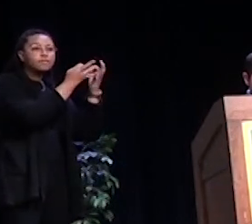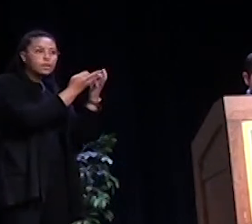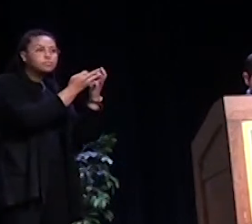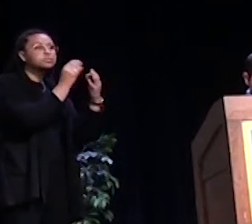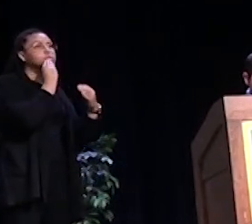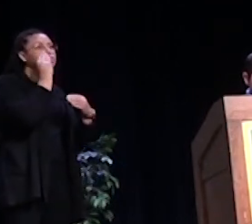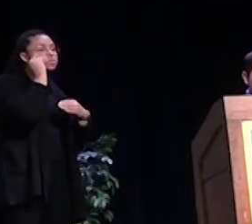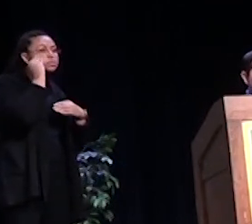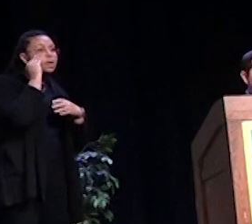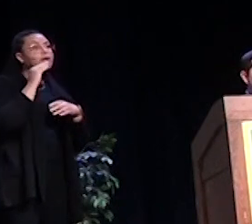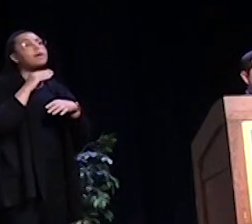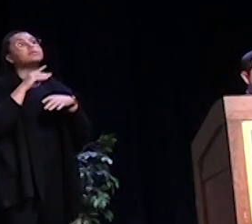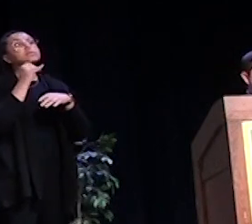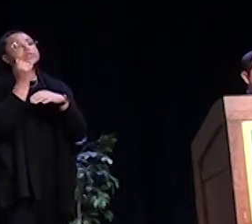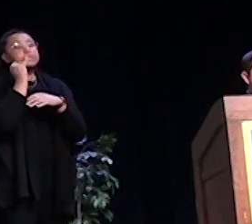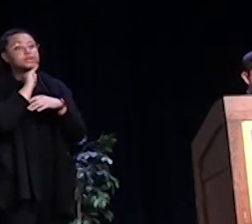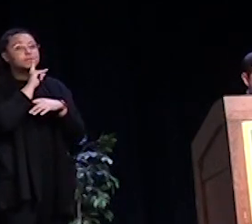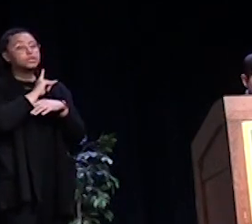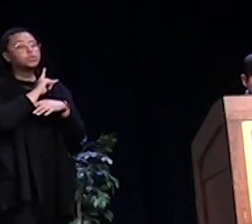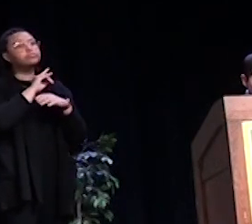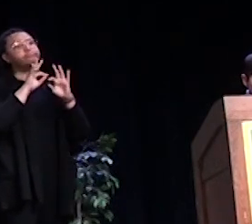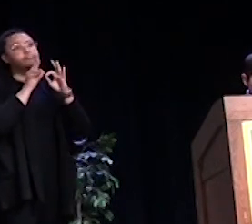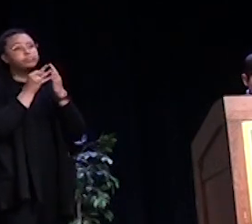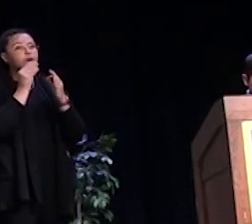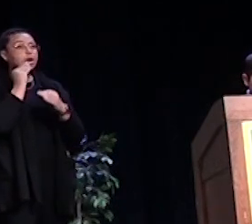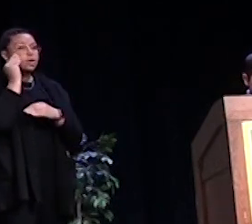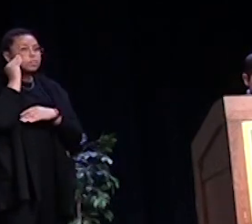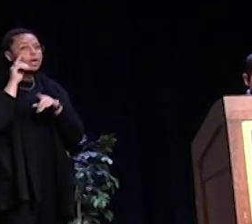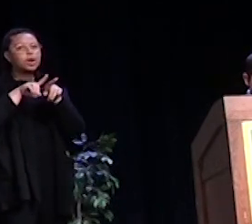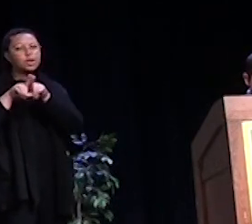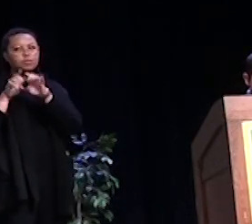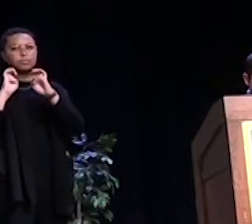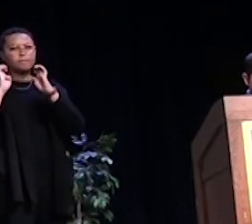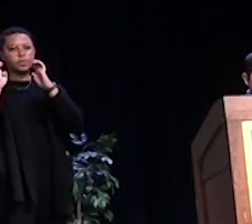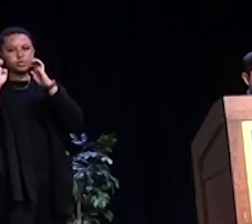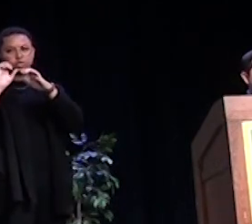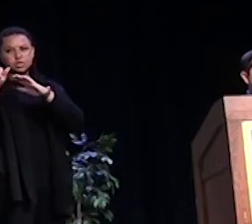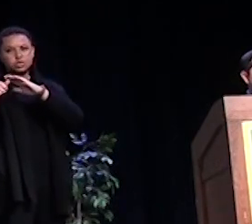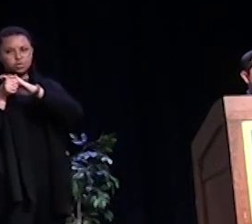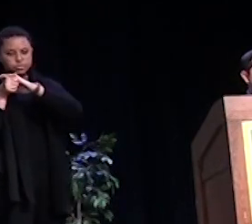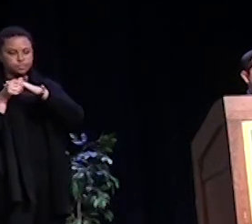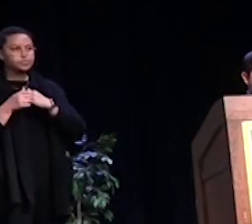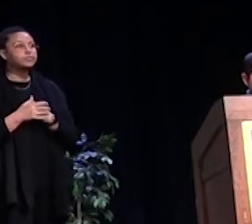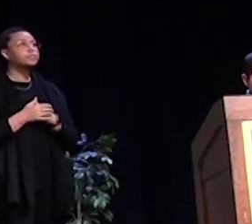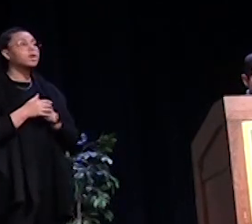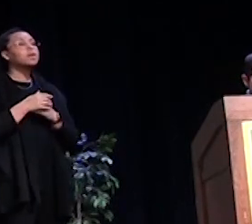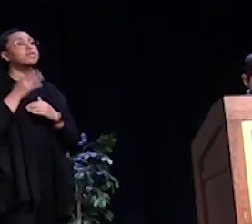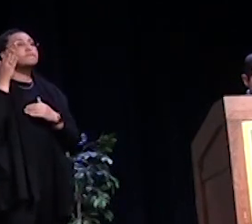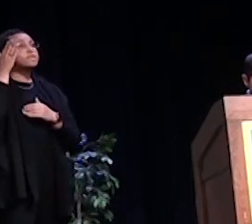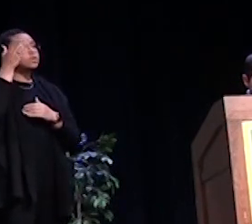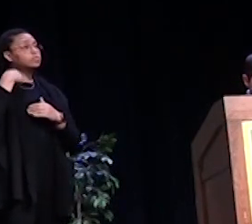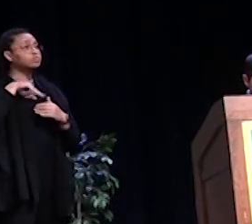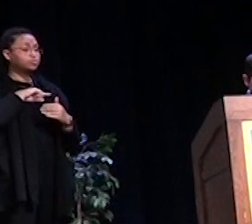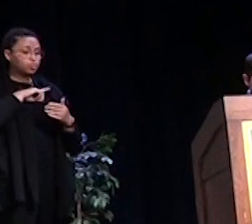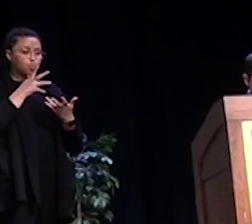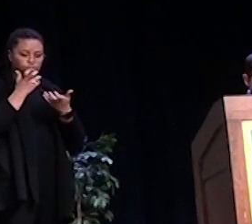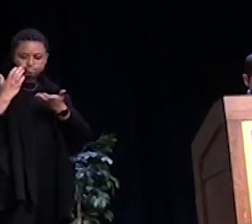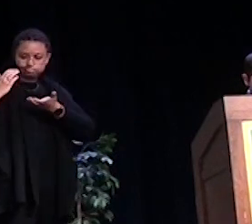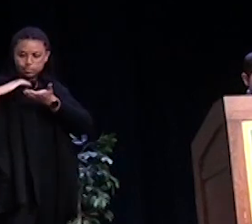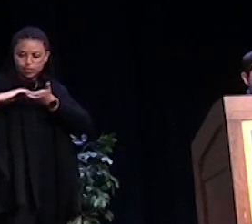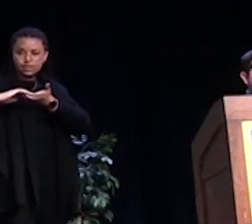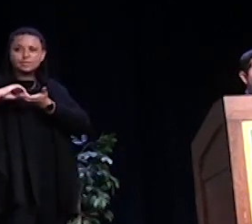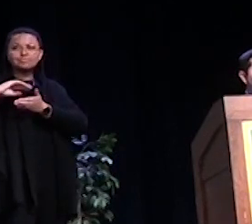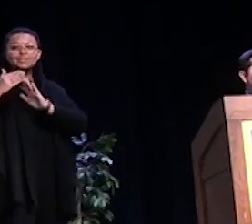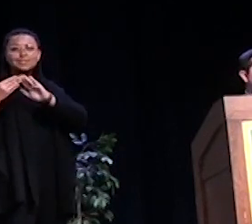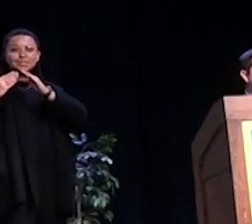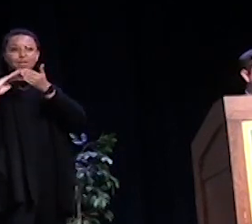supportive housing, and emergency shelter. So moving forward, the county looks forward to working collaboratively with the city to ensure